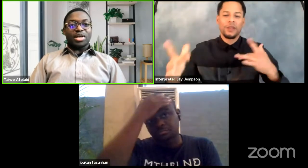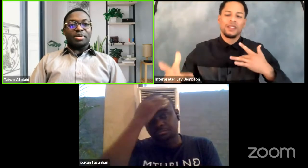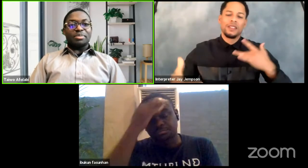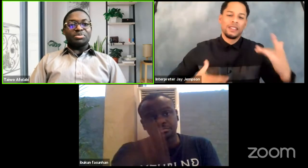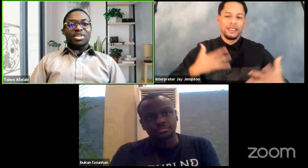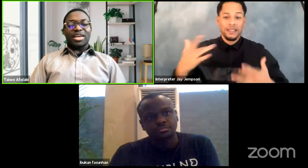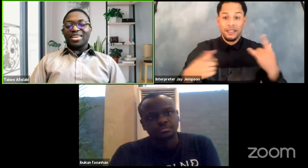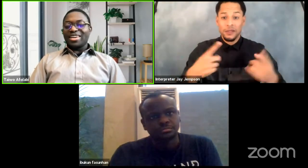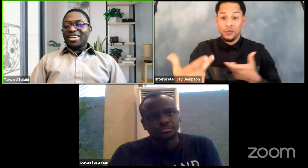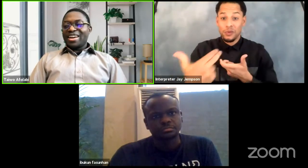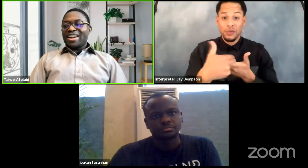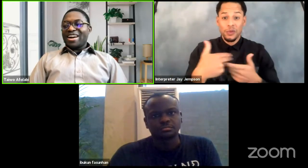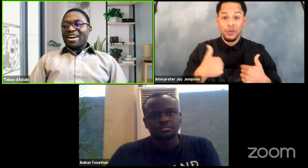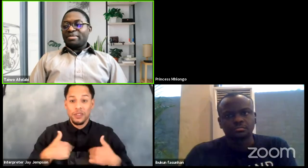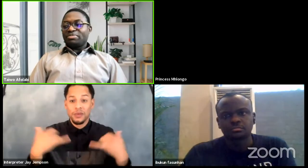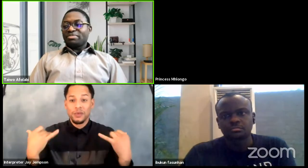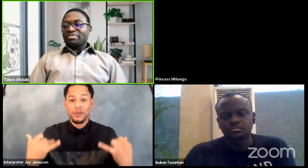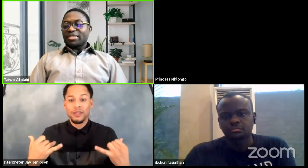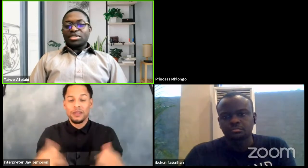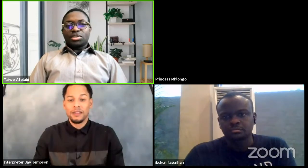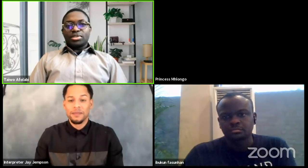us today.